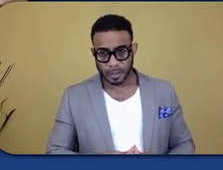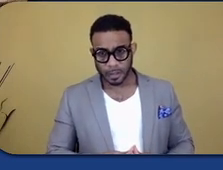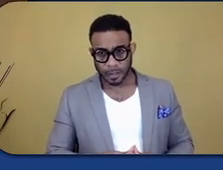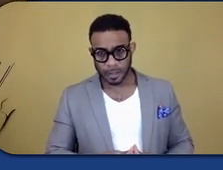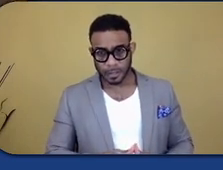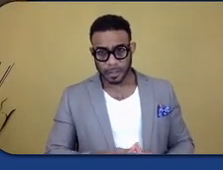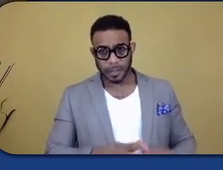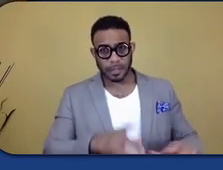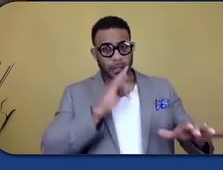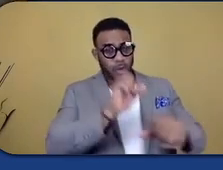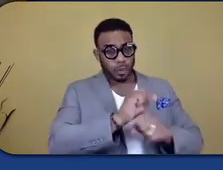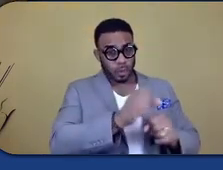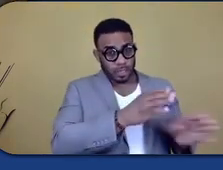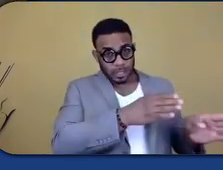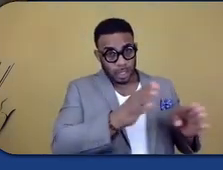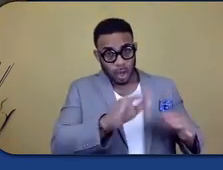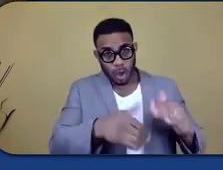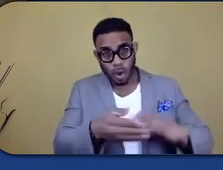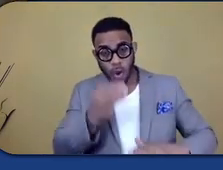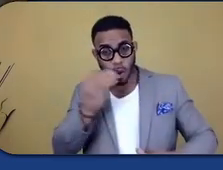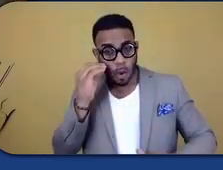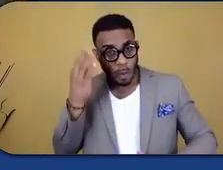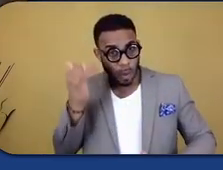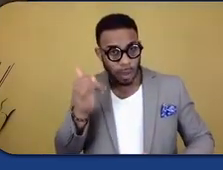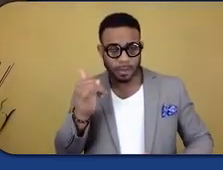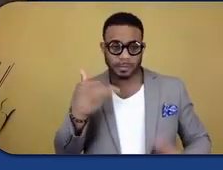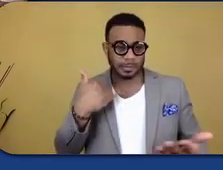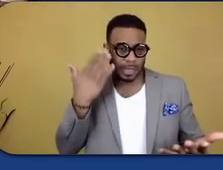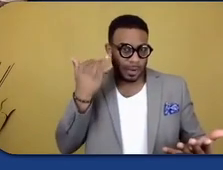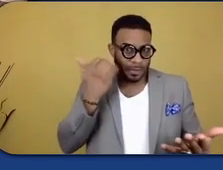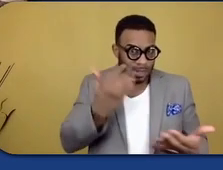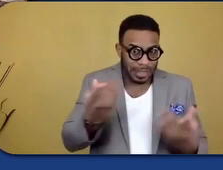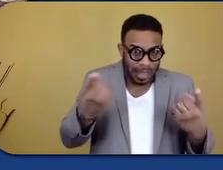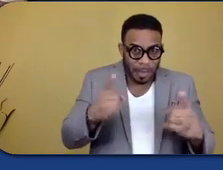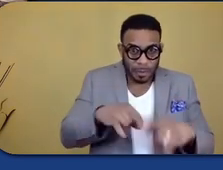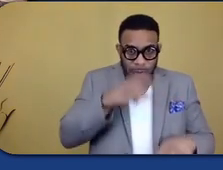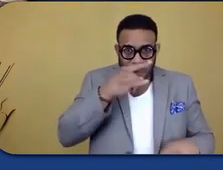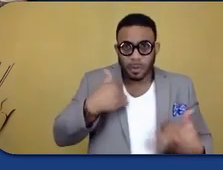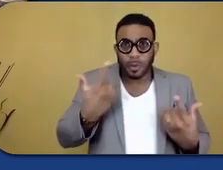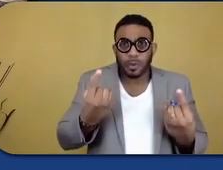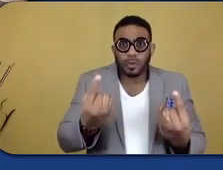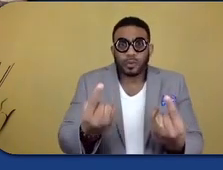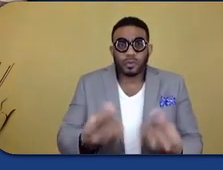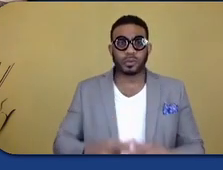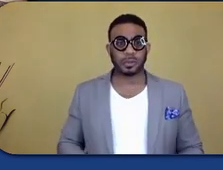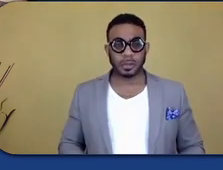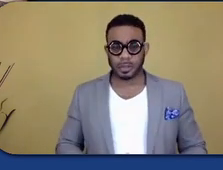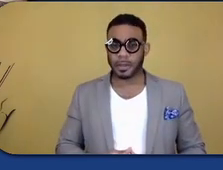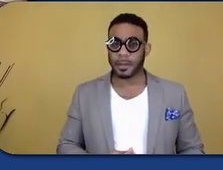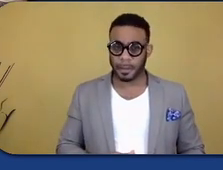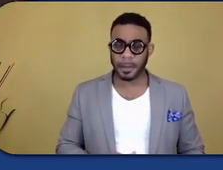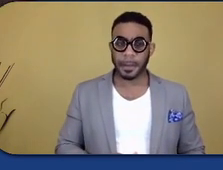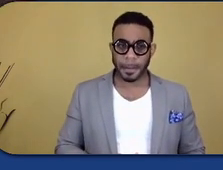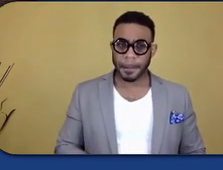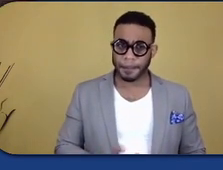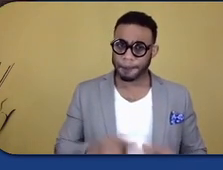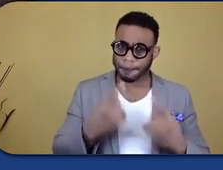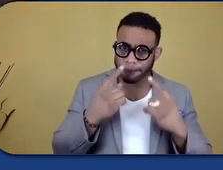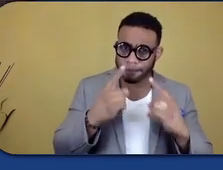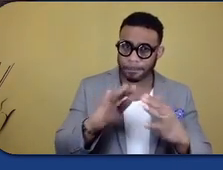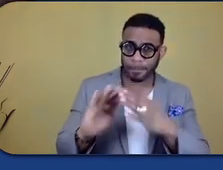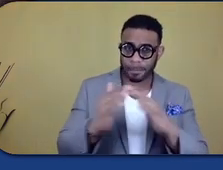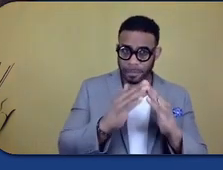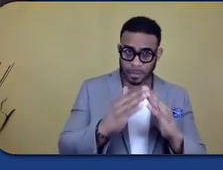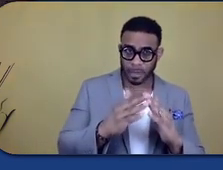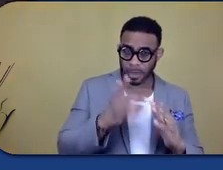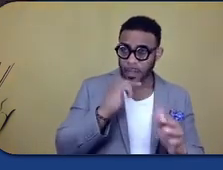them go home because I don't have anything now to do it. It's a great effect to the community because they will have nowhere to